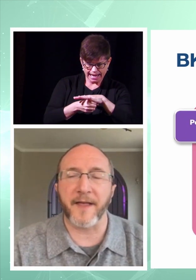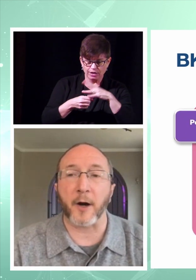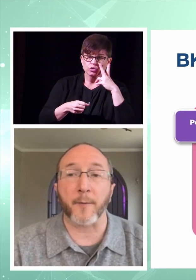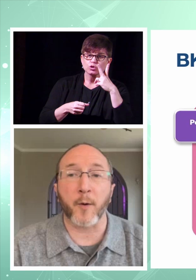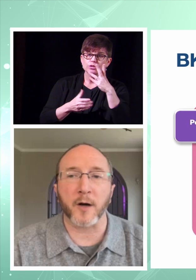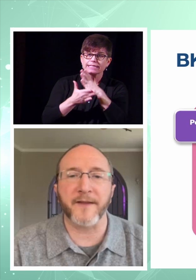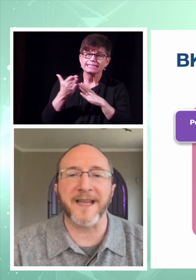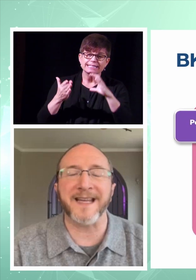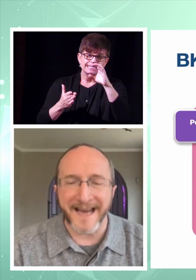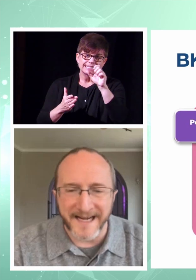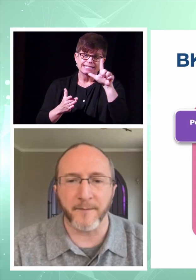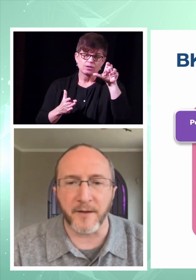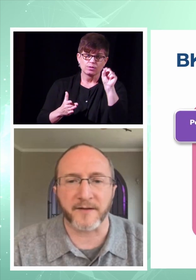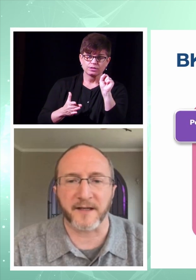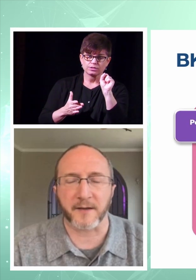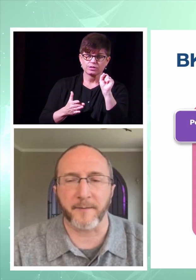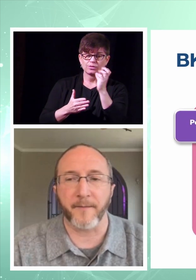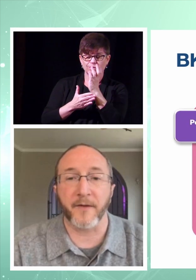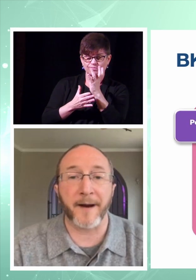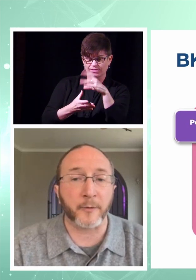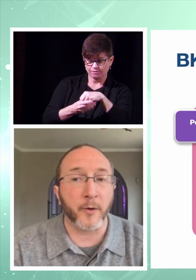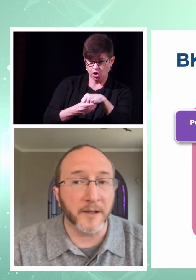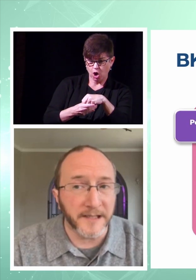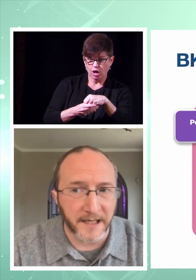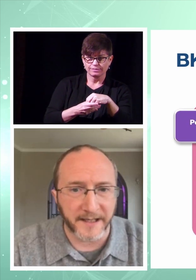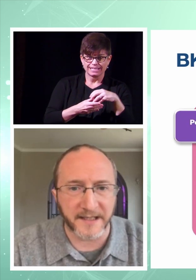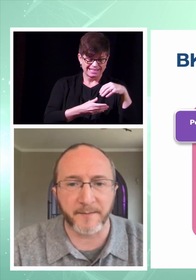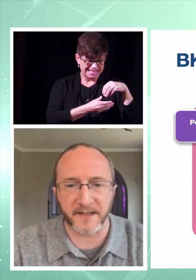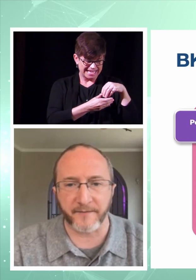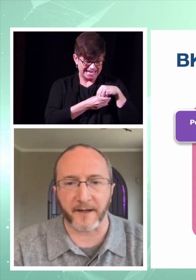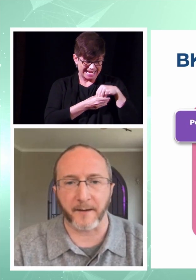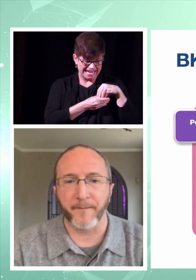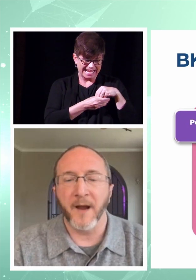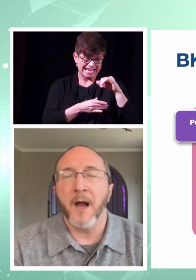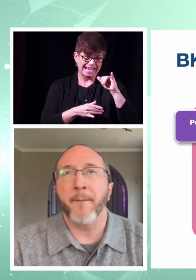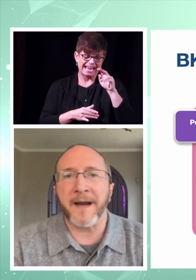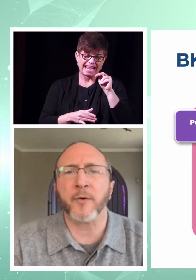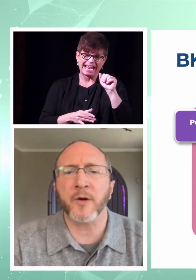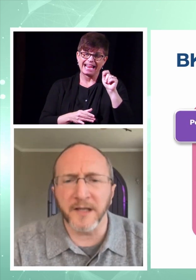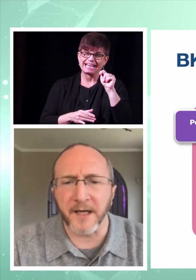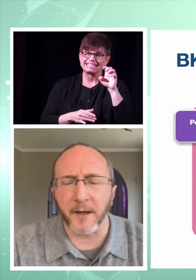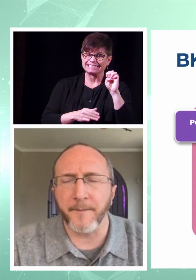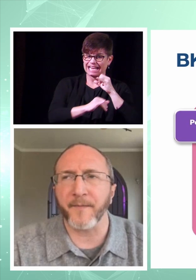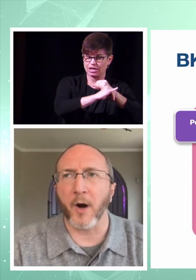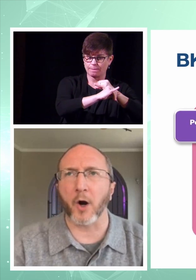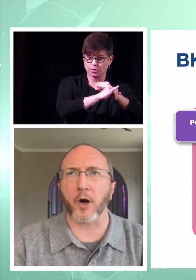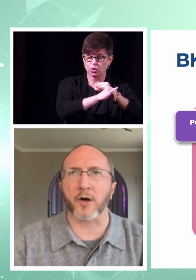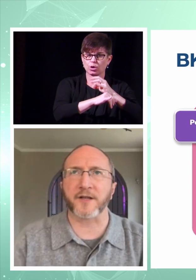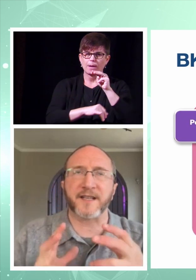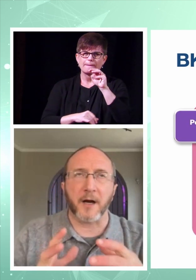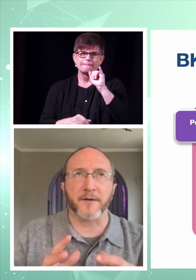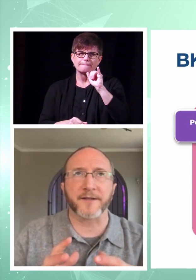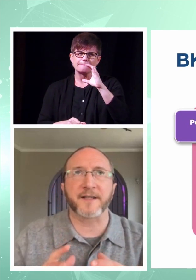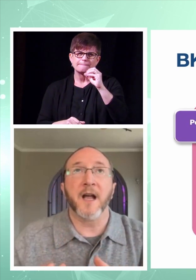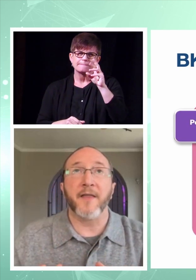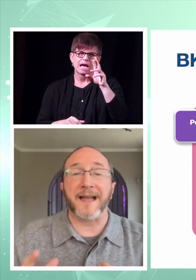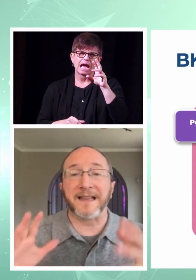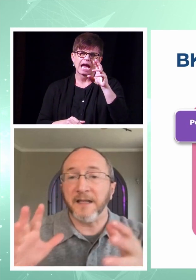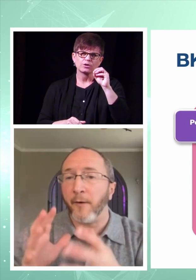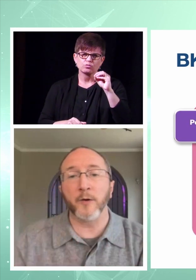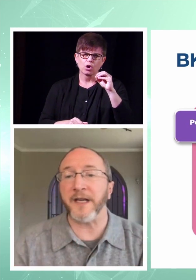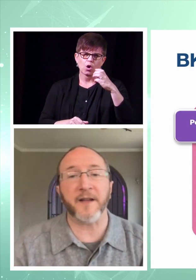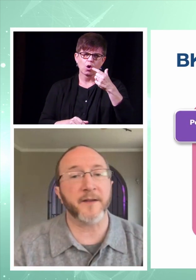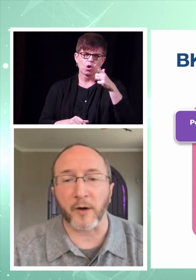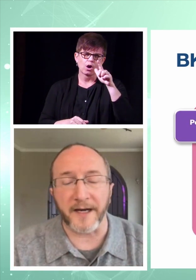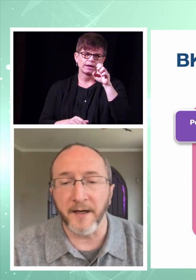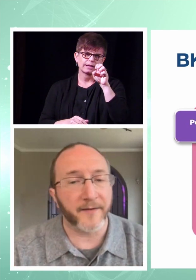cells that are part of the innate immune system, the microglia in specific. Microglia are cells that